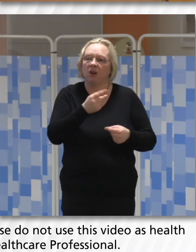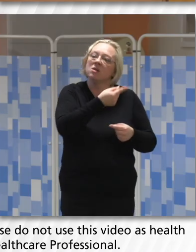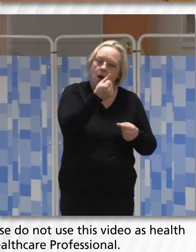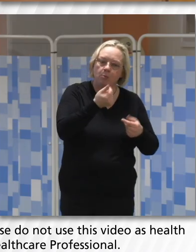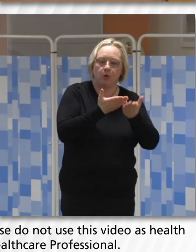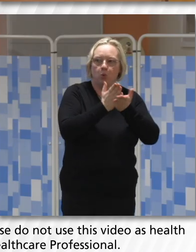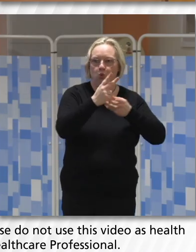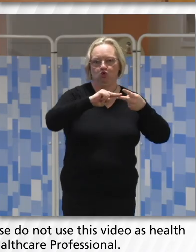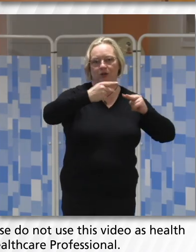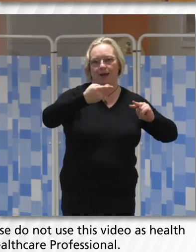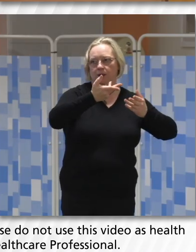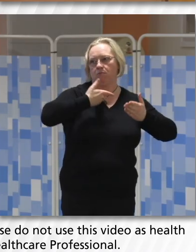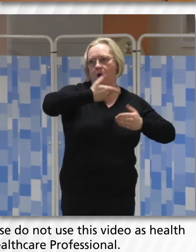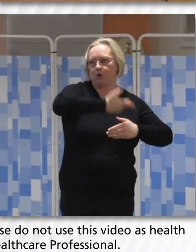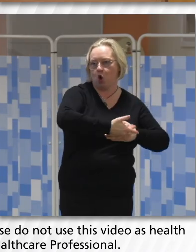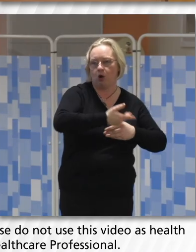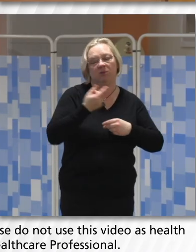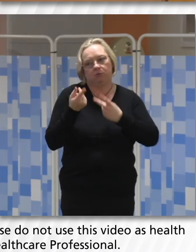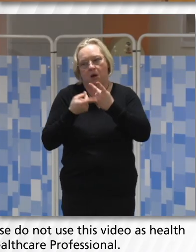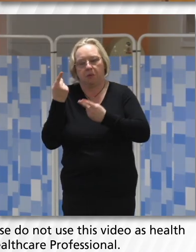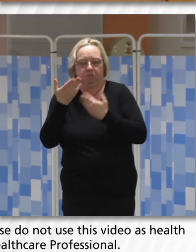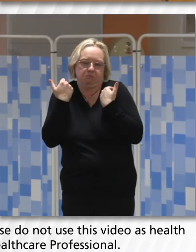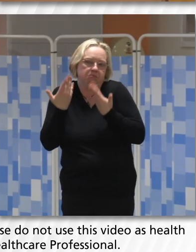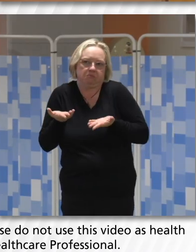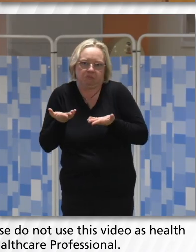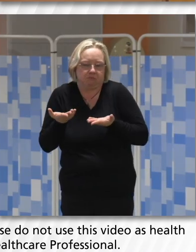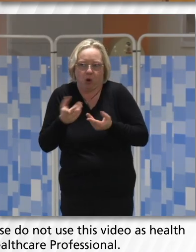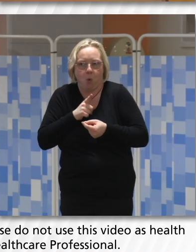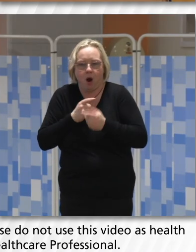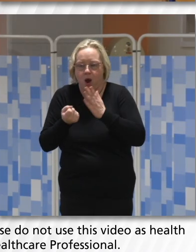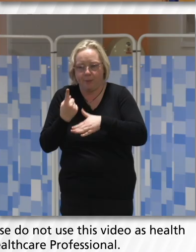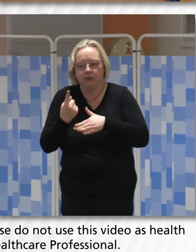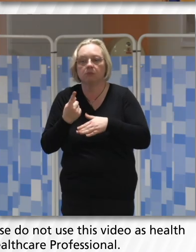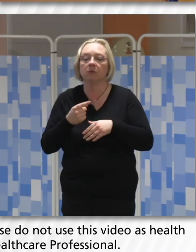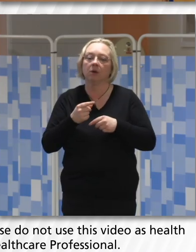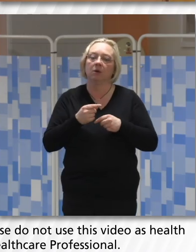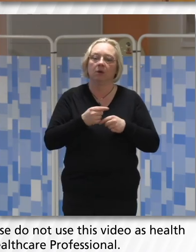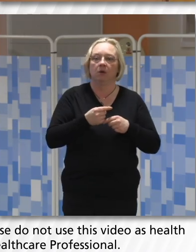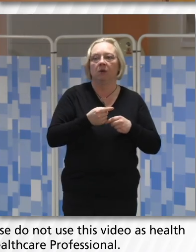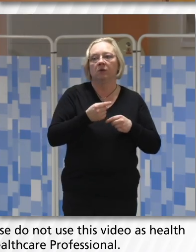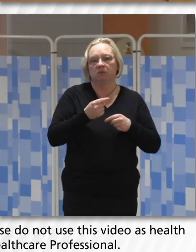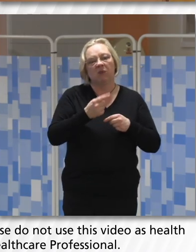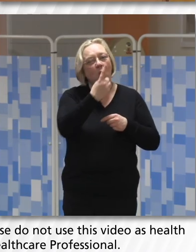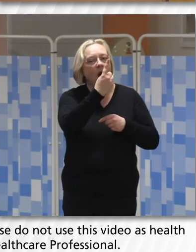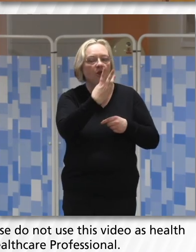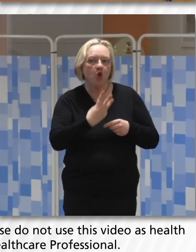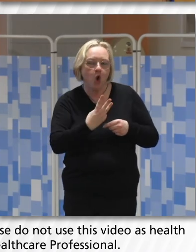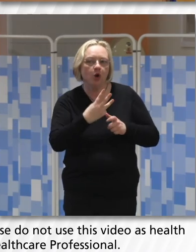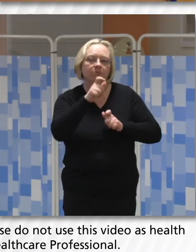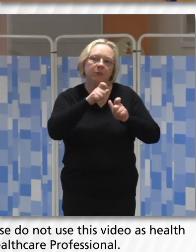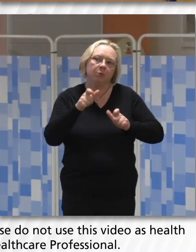no apparent reason. And 1 in 3 people are of working age, which means they're under 67.